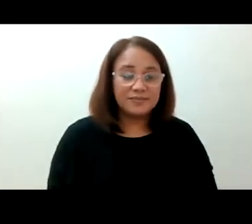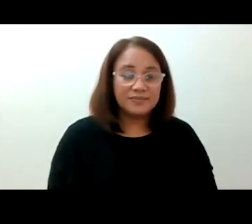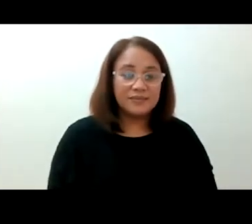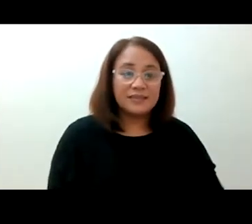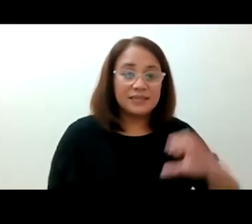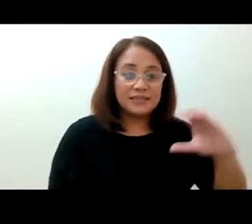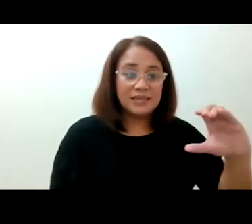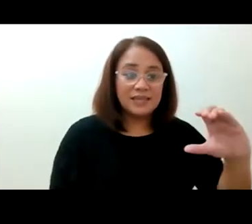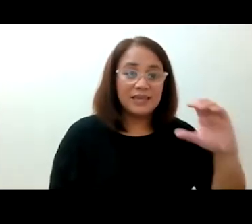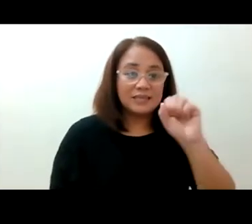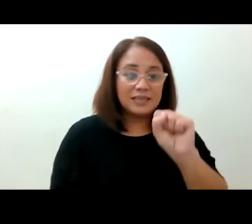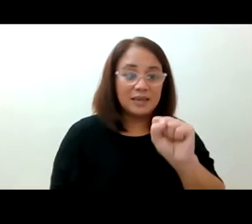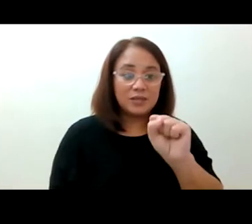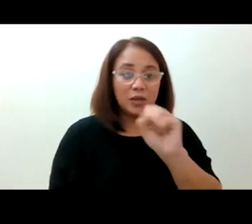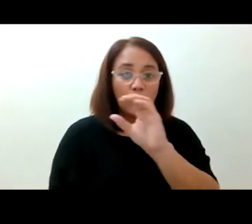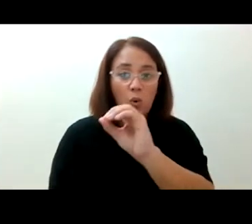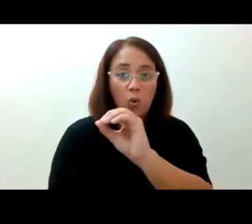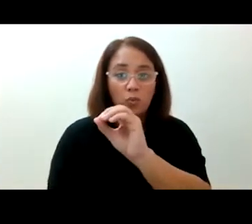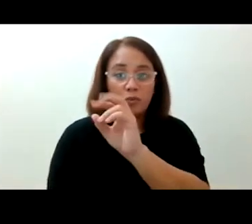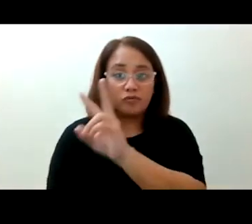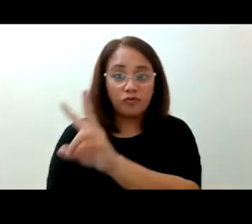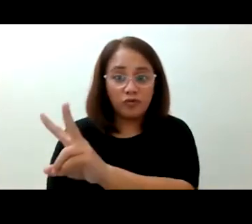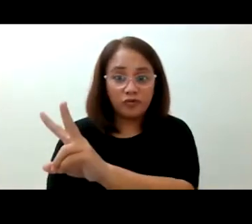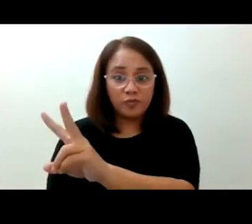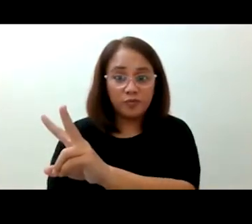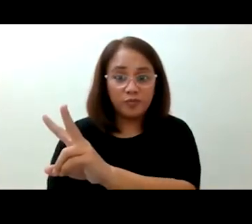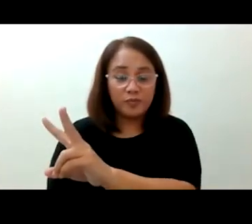C, subject, object, verb.